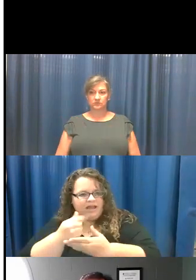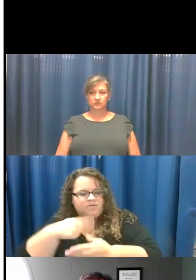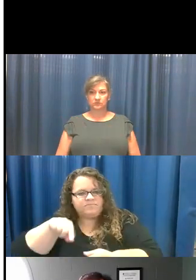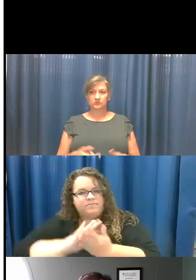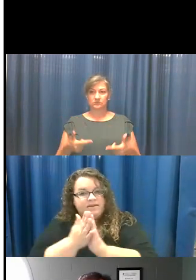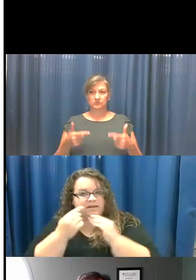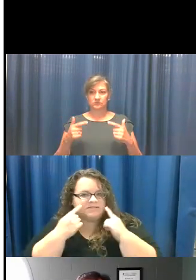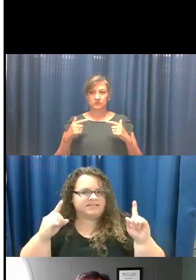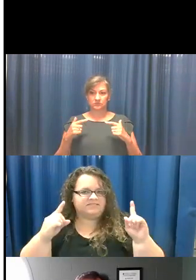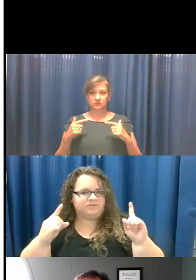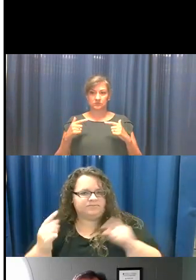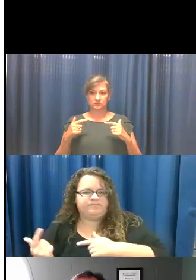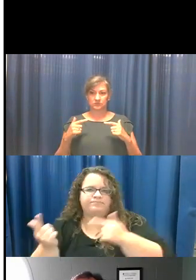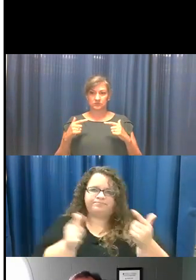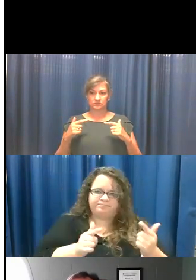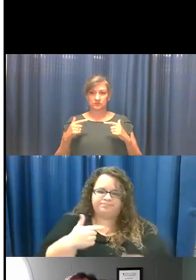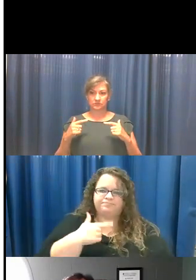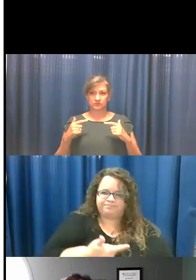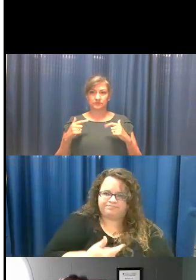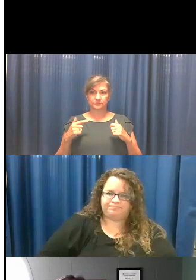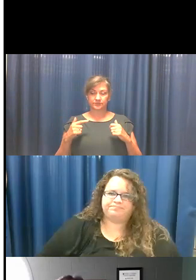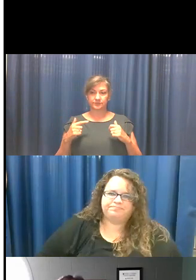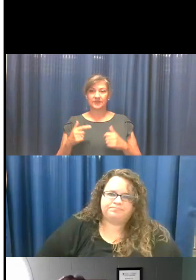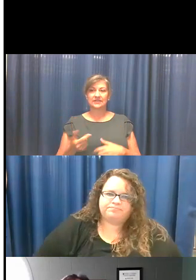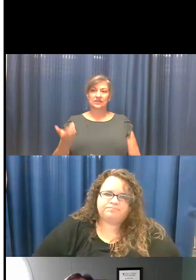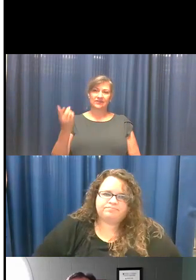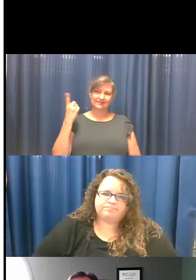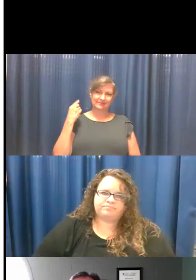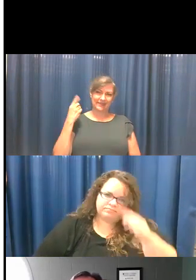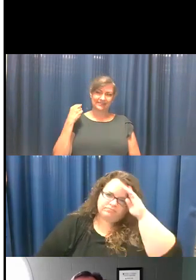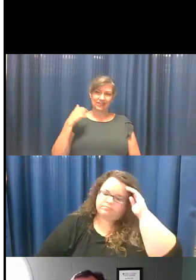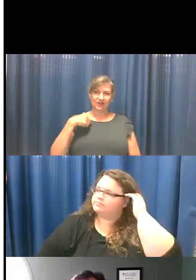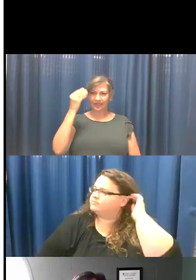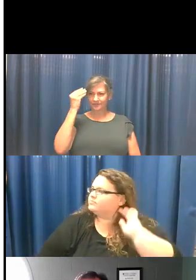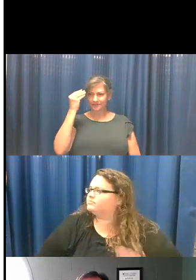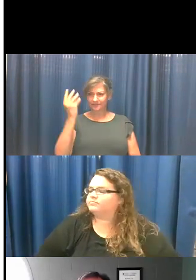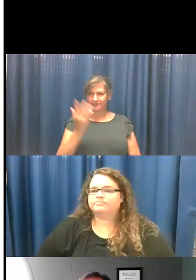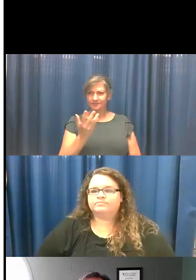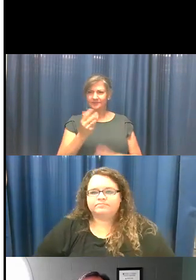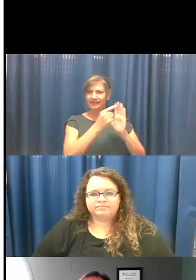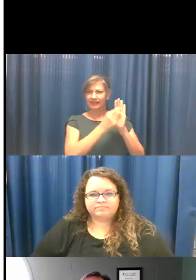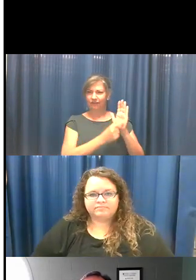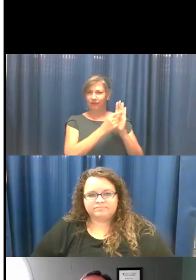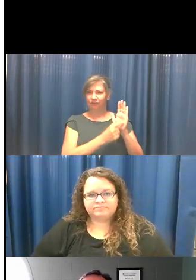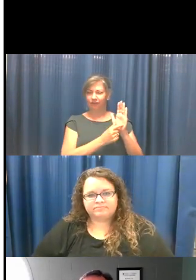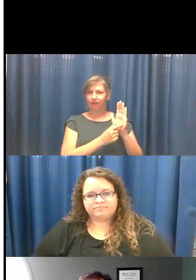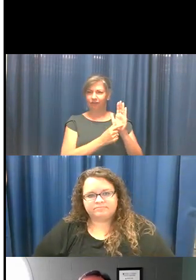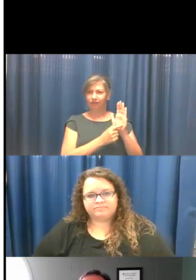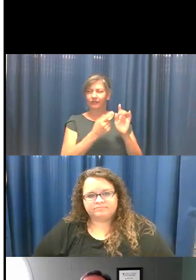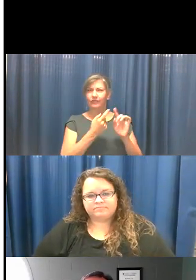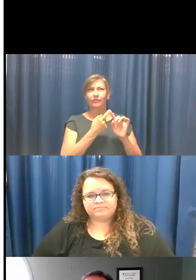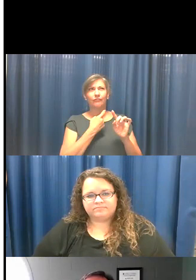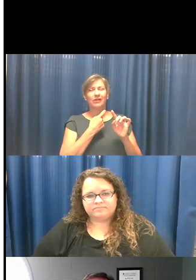successful. This past year, I shared an article out from a